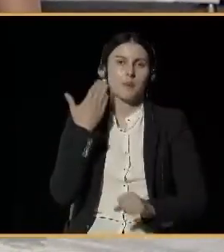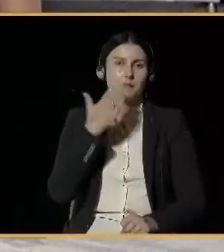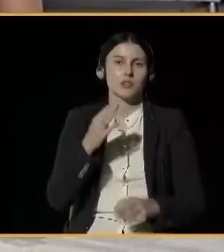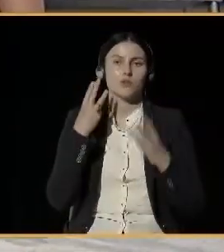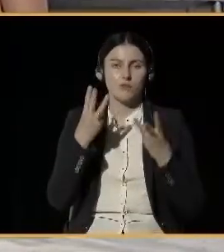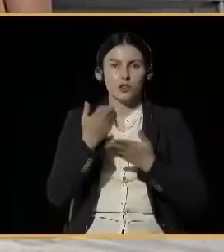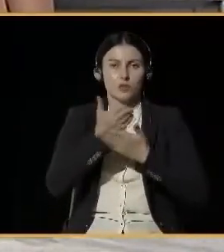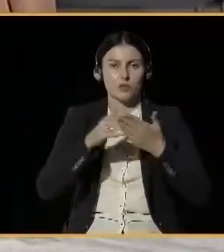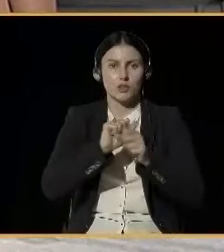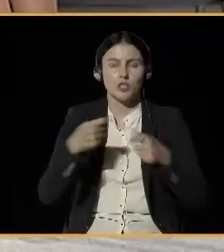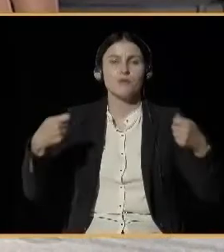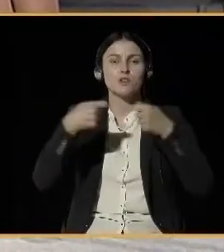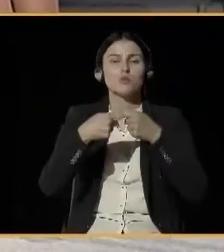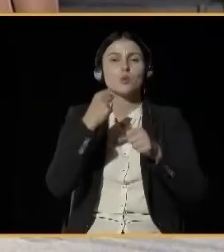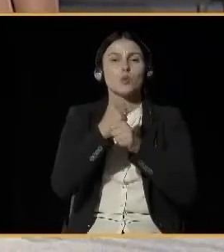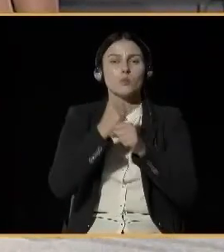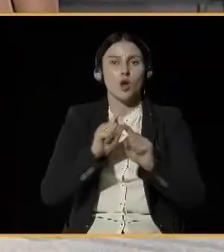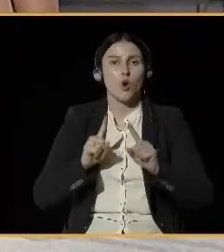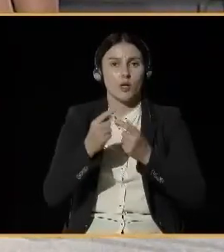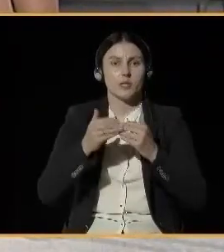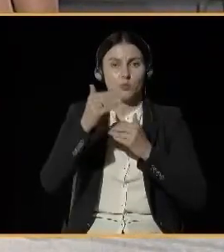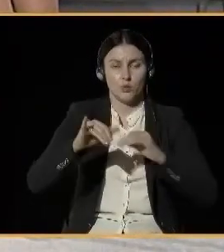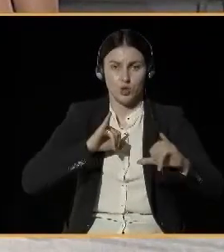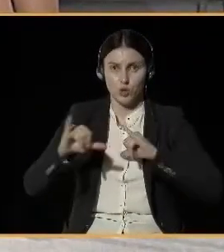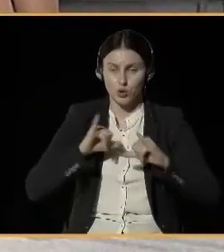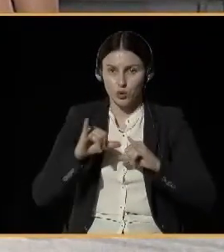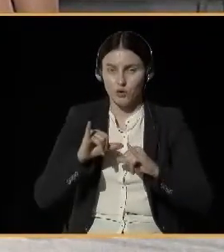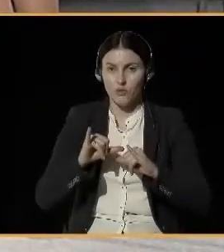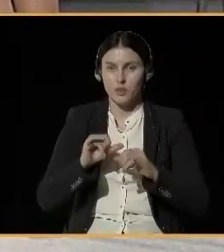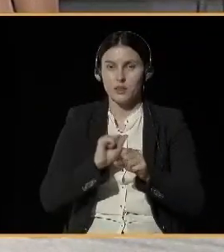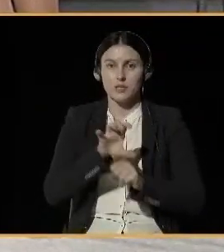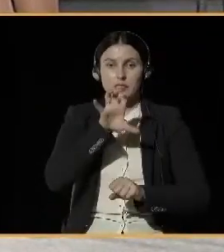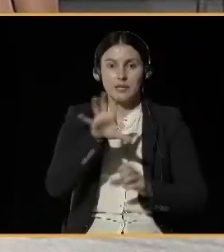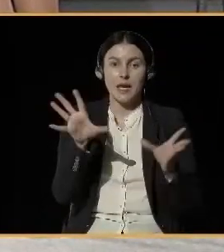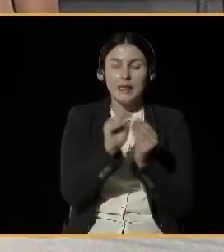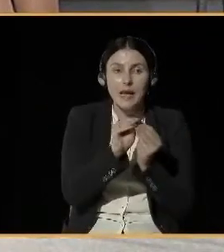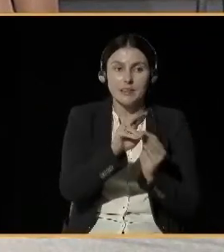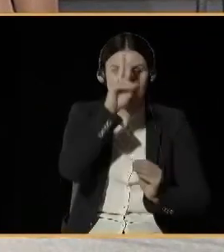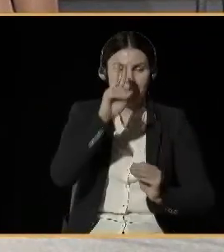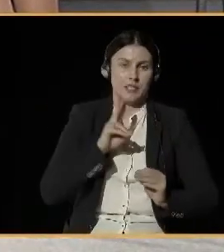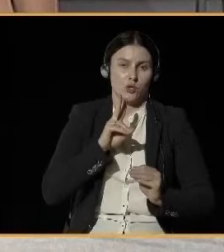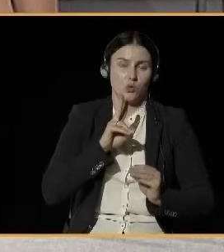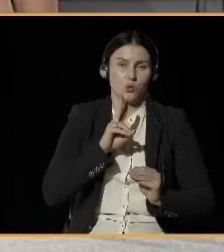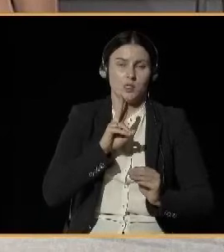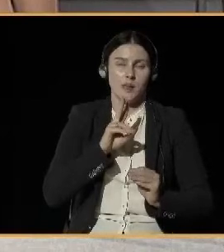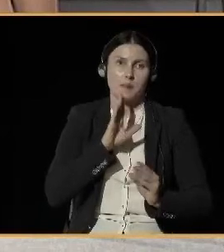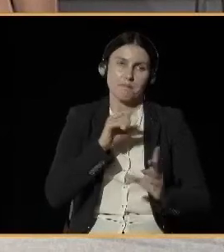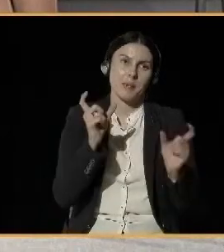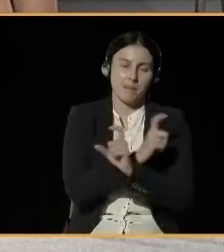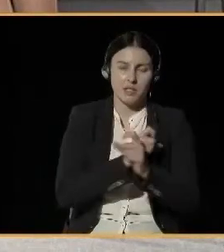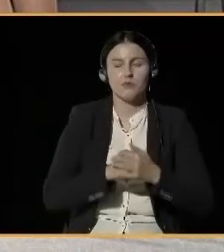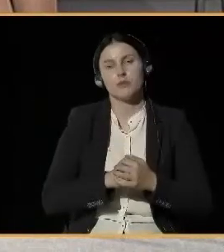I think what is incredibly important is actually the collaboration between NGOs and public